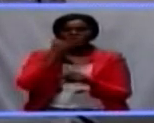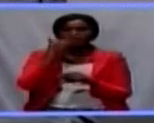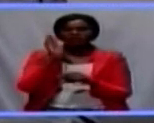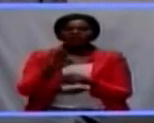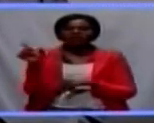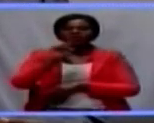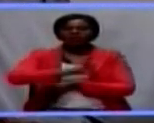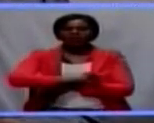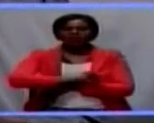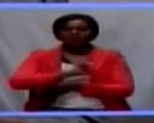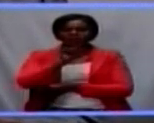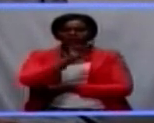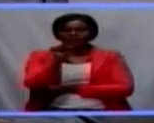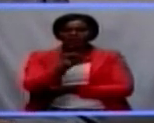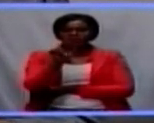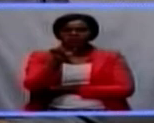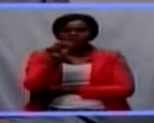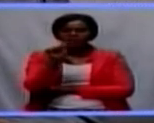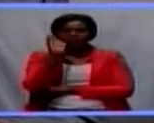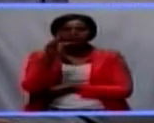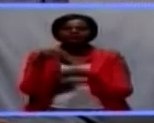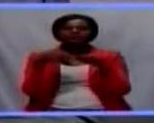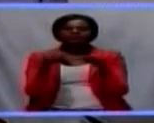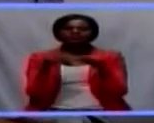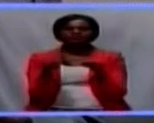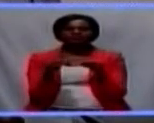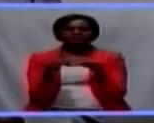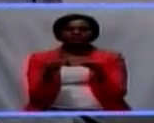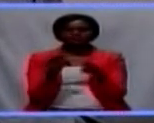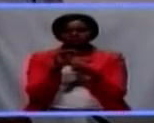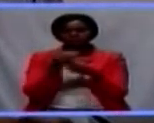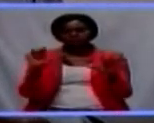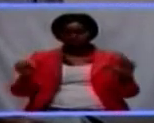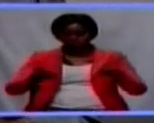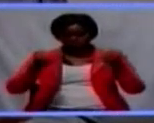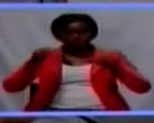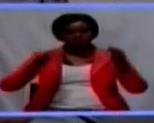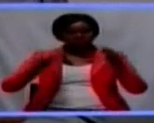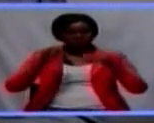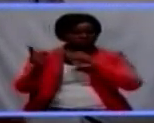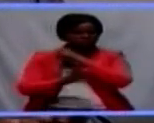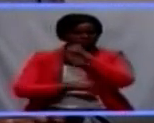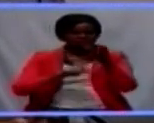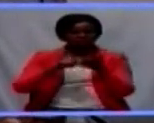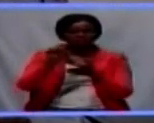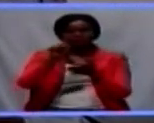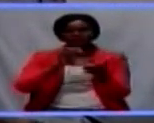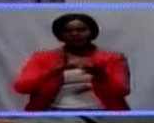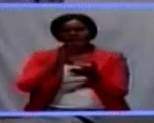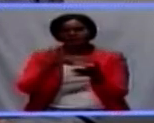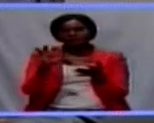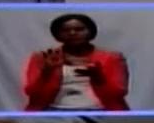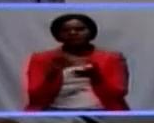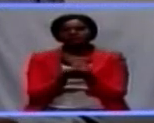After all, ZRA will auction, okay, or they'll take you to court where you get fined, 1,500 and